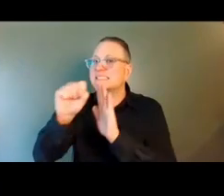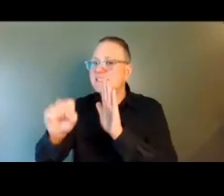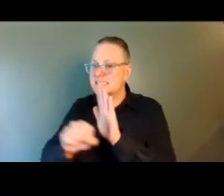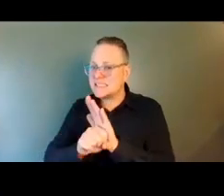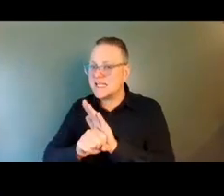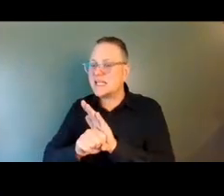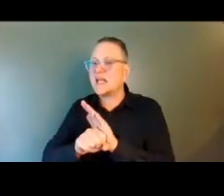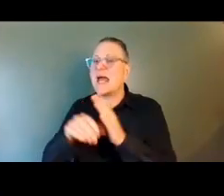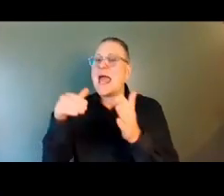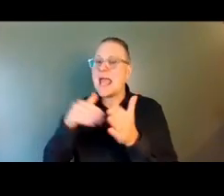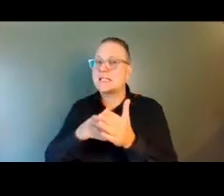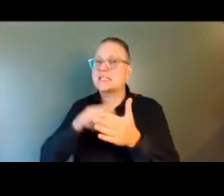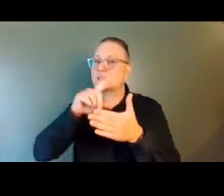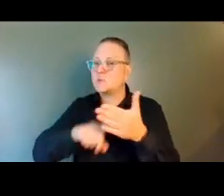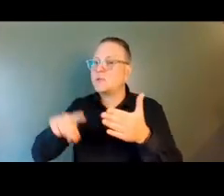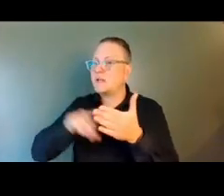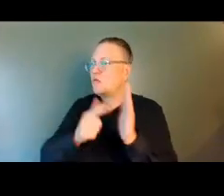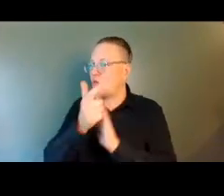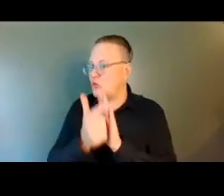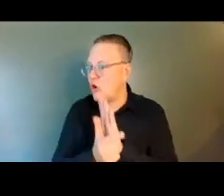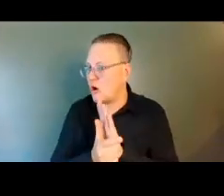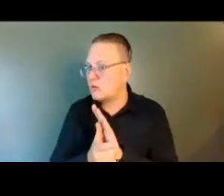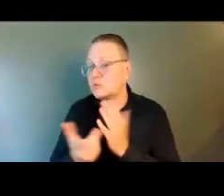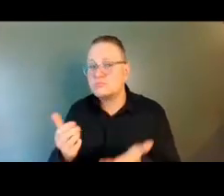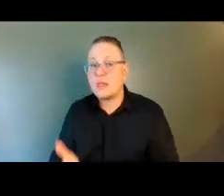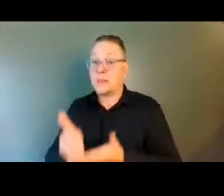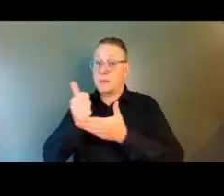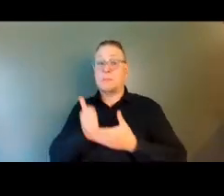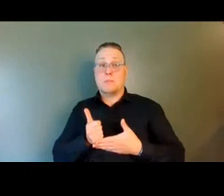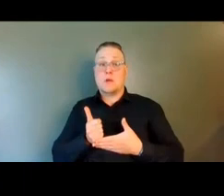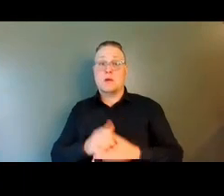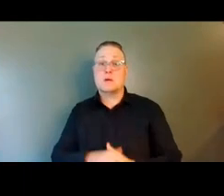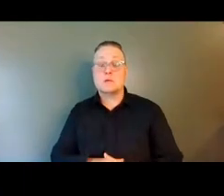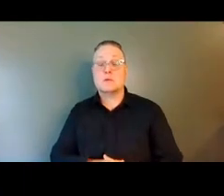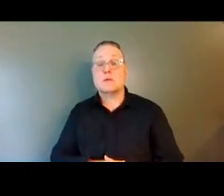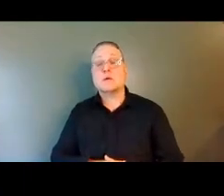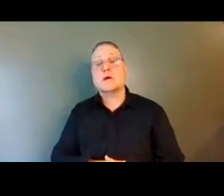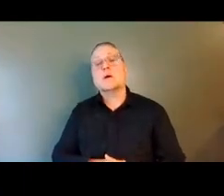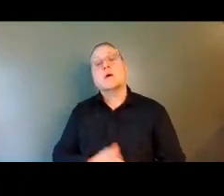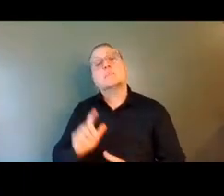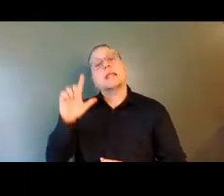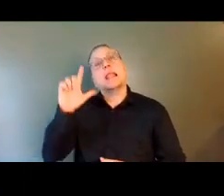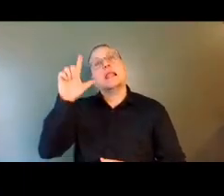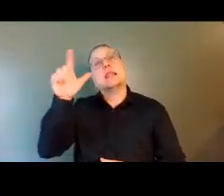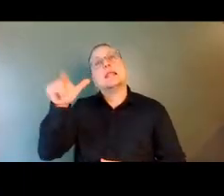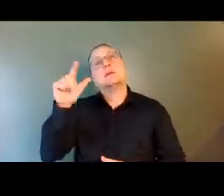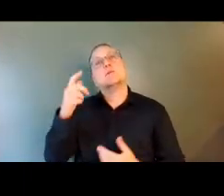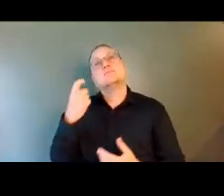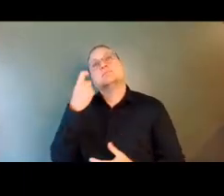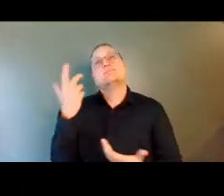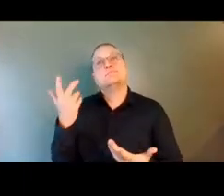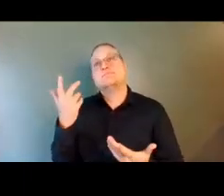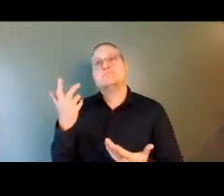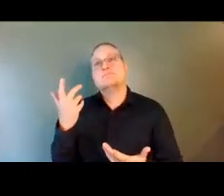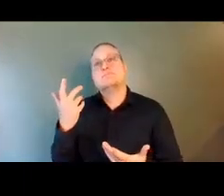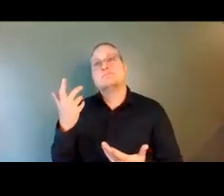anti-discrimination. So I found that to be helpful for me. But in the latter years of my life, truly